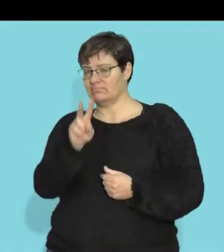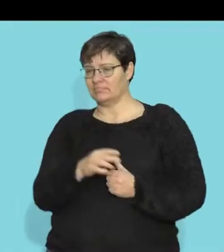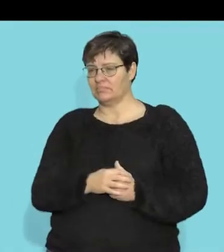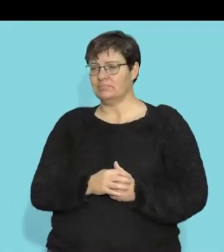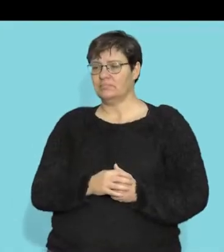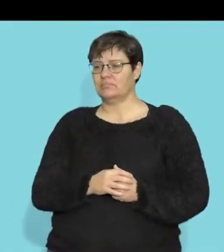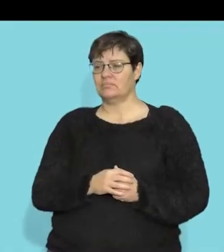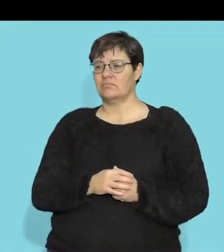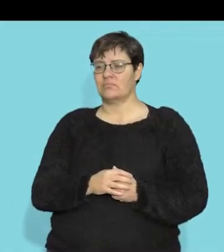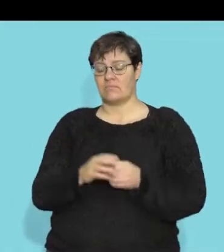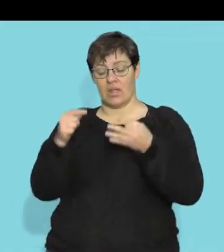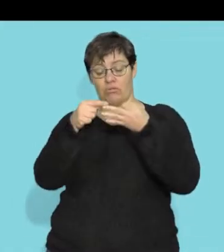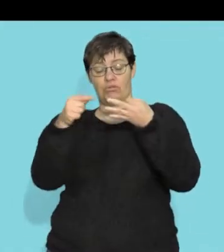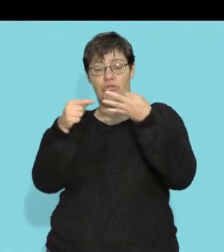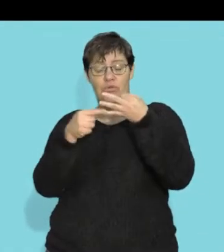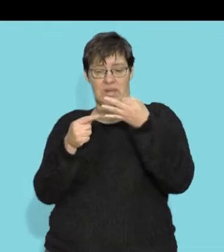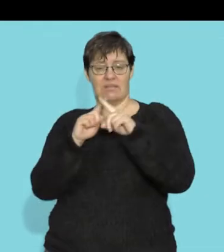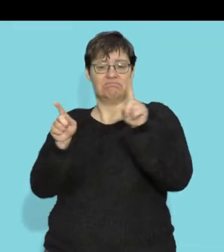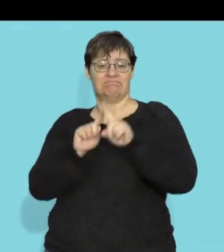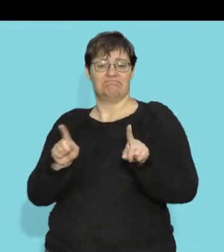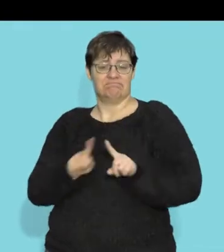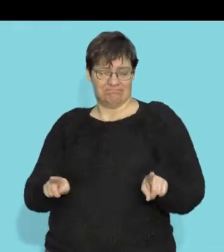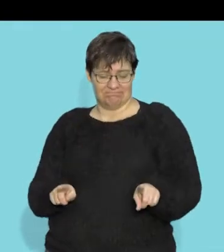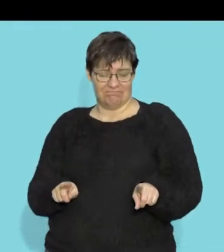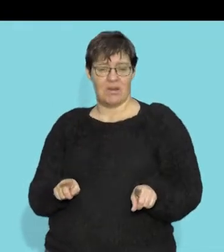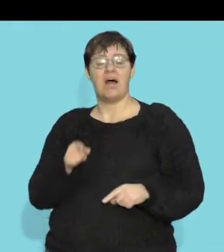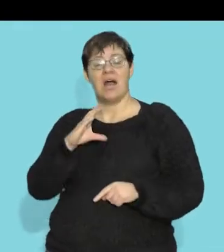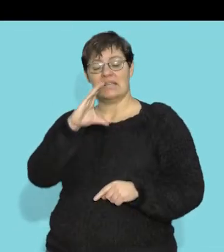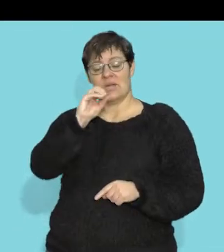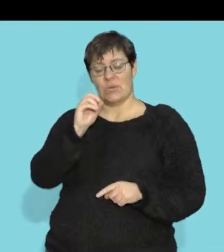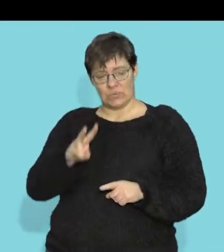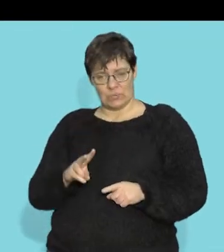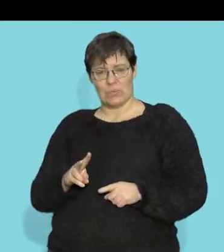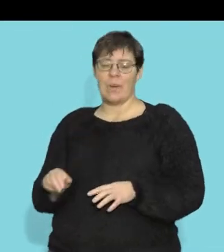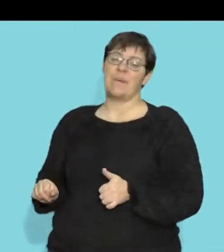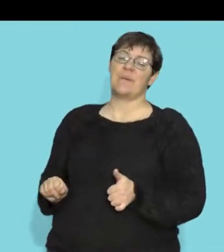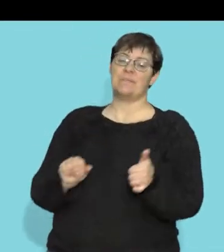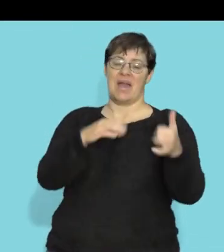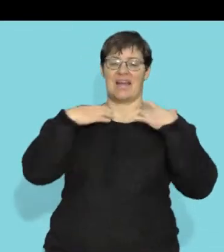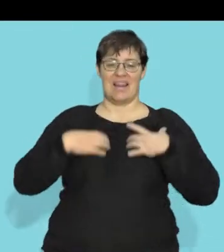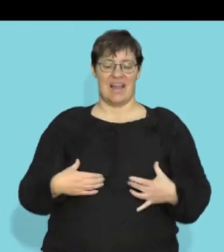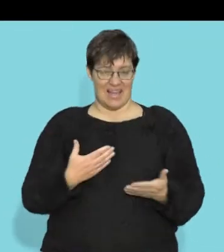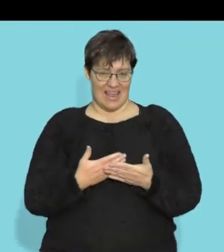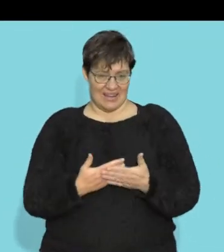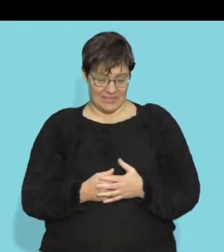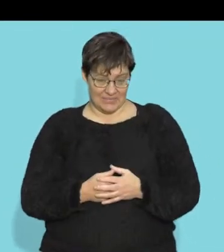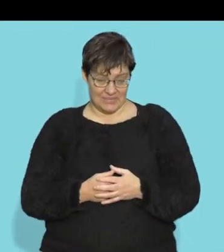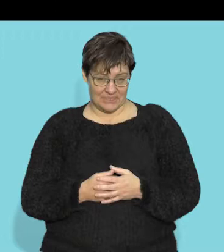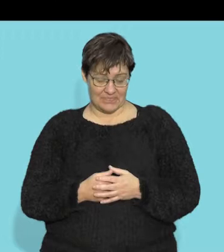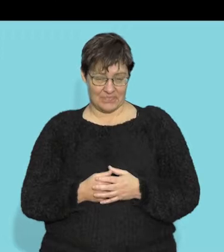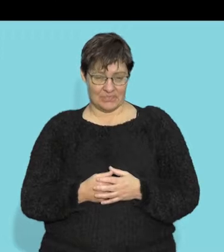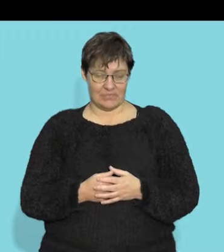you to have a look. There are 3 different ways in which carbon dioxide can